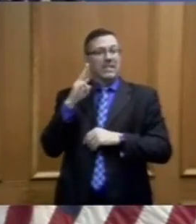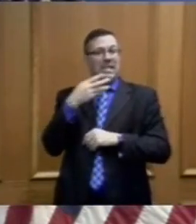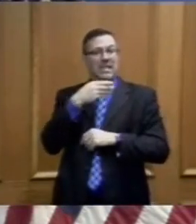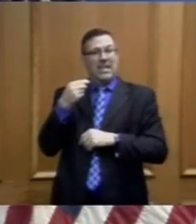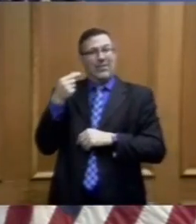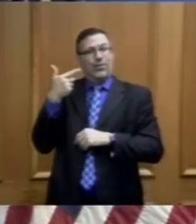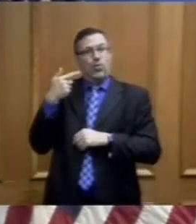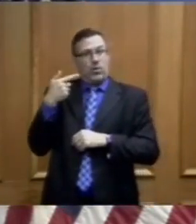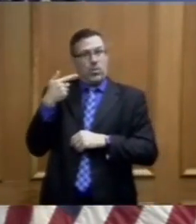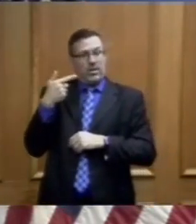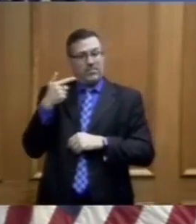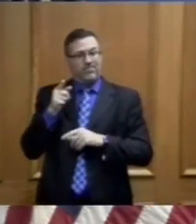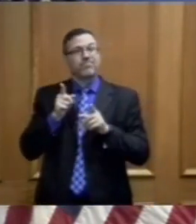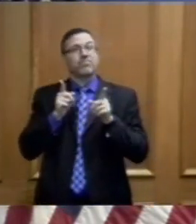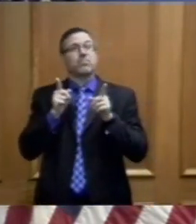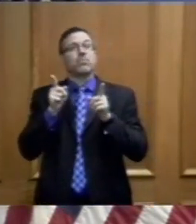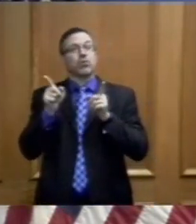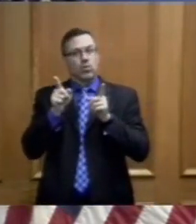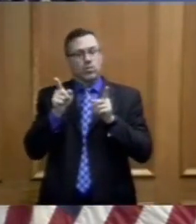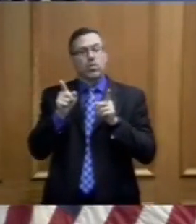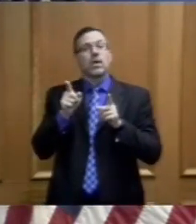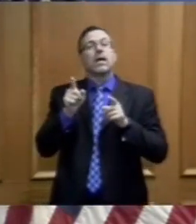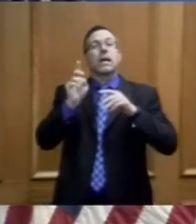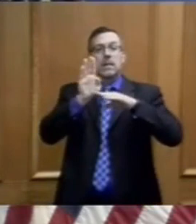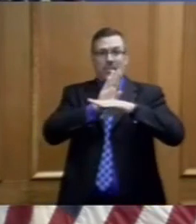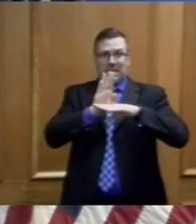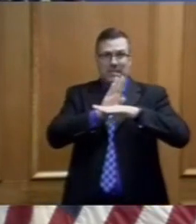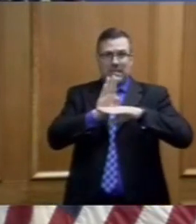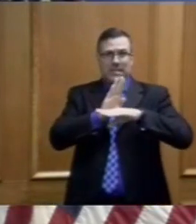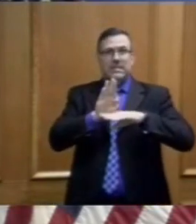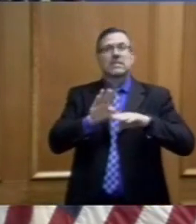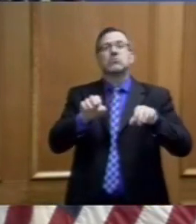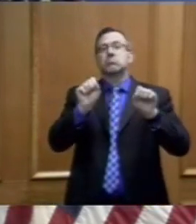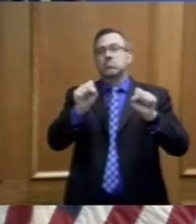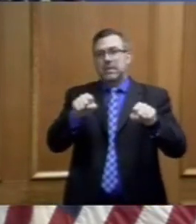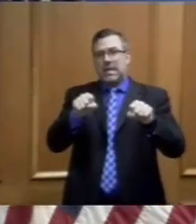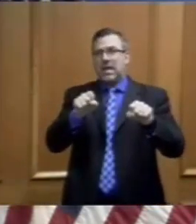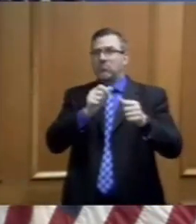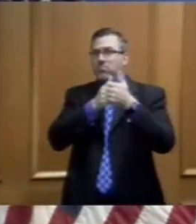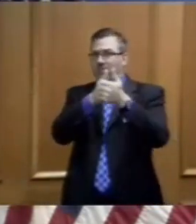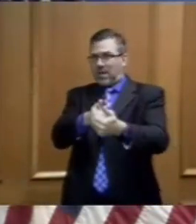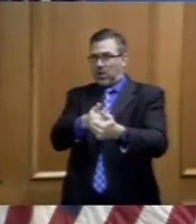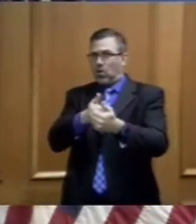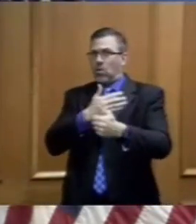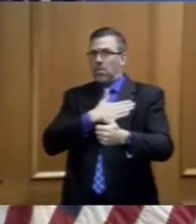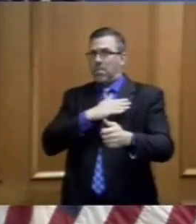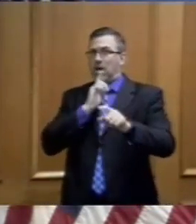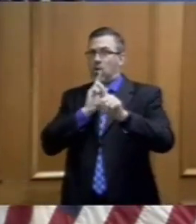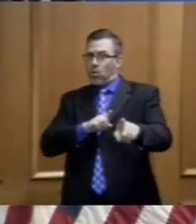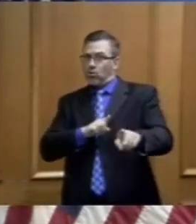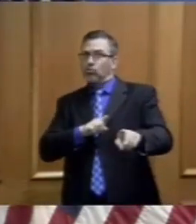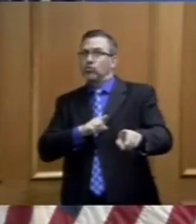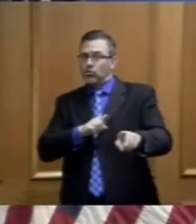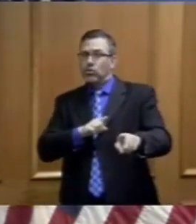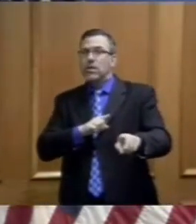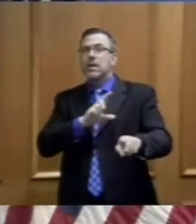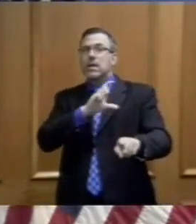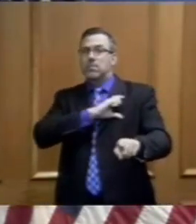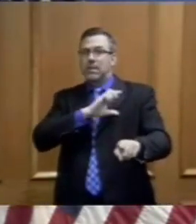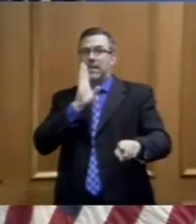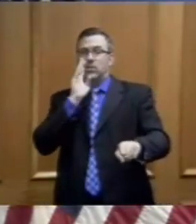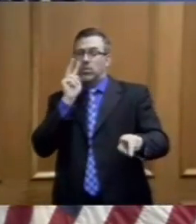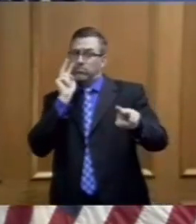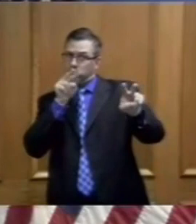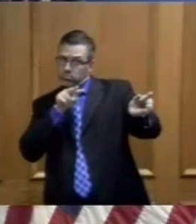According to that guidance, businesses will be given an opportunity to comply with the orders before further enforcement action will be